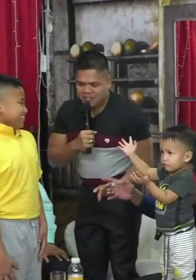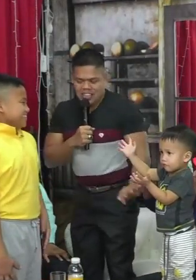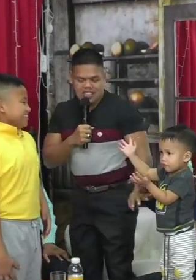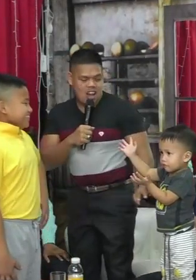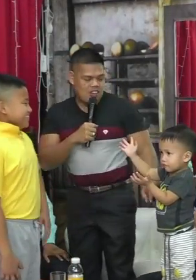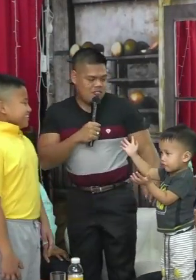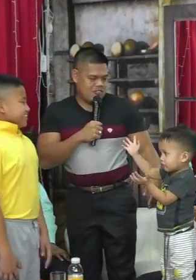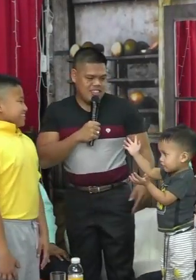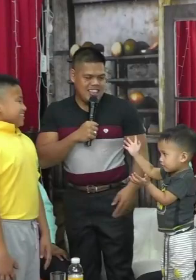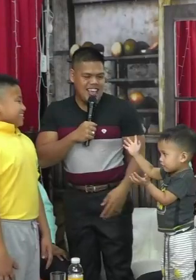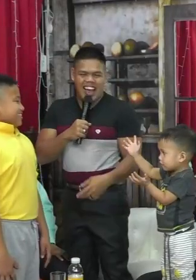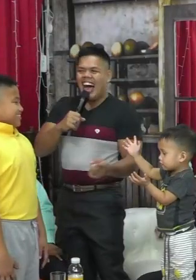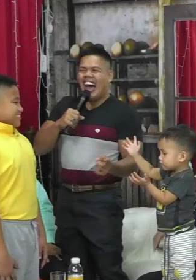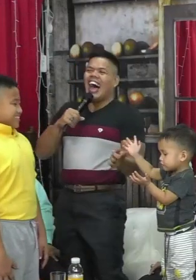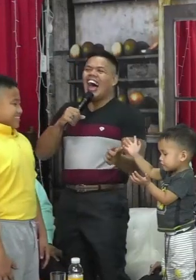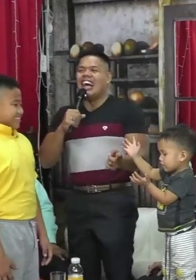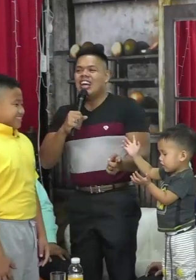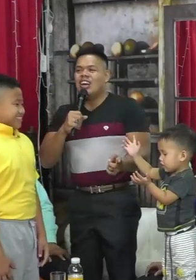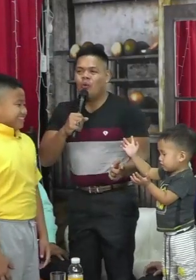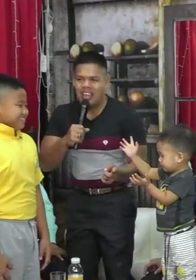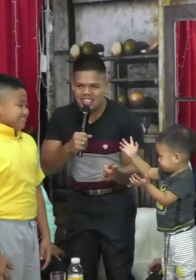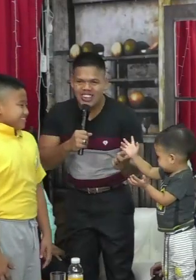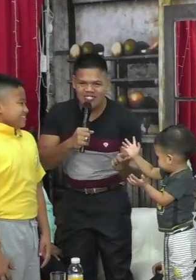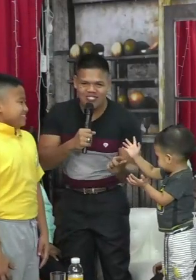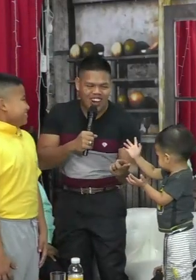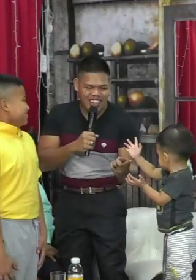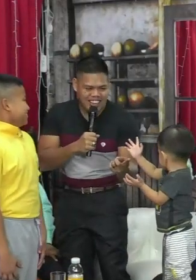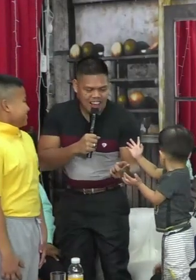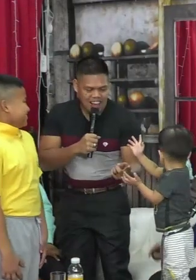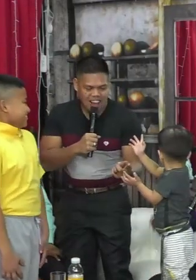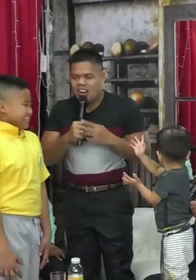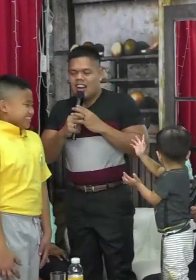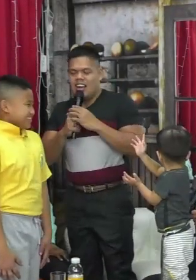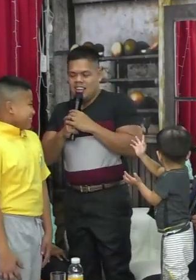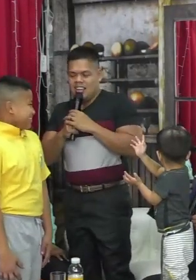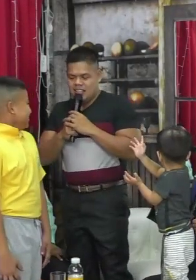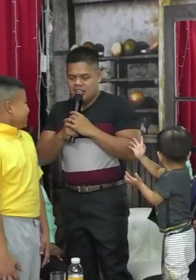Fight mode activated. Which one, boy?